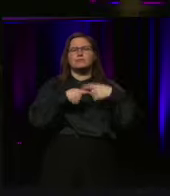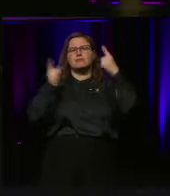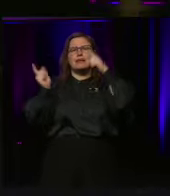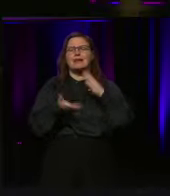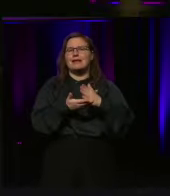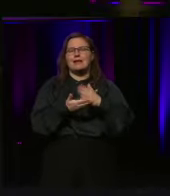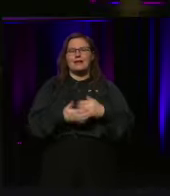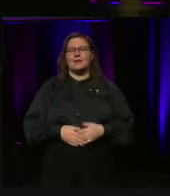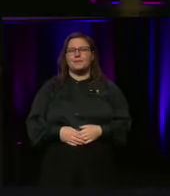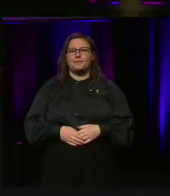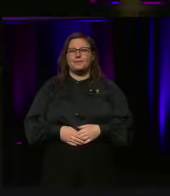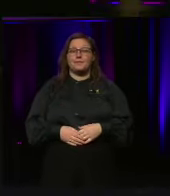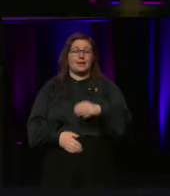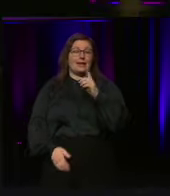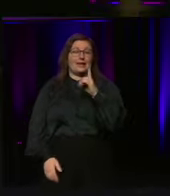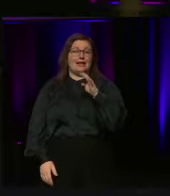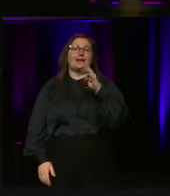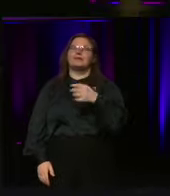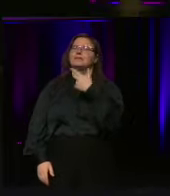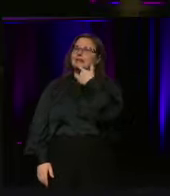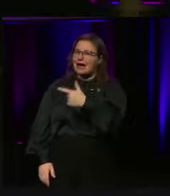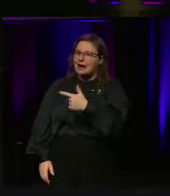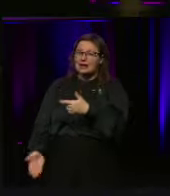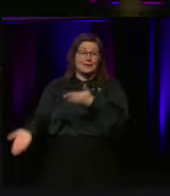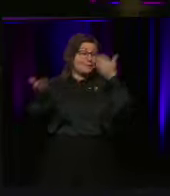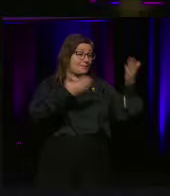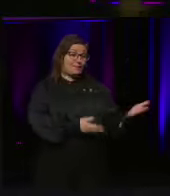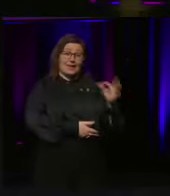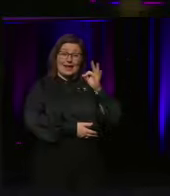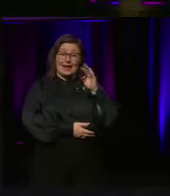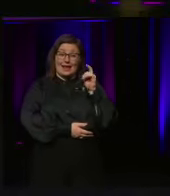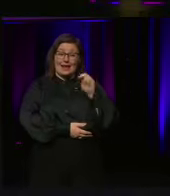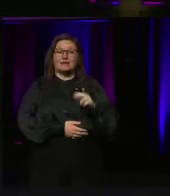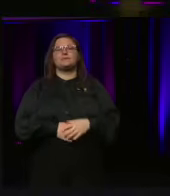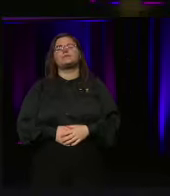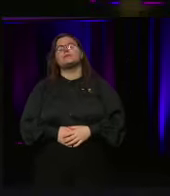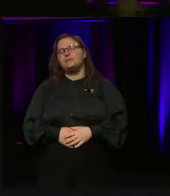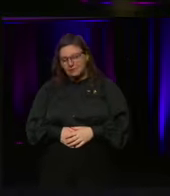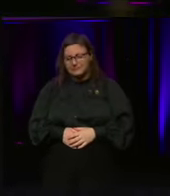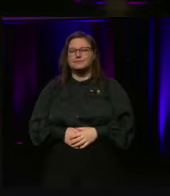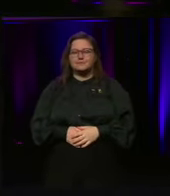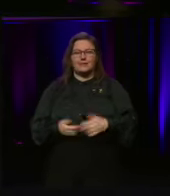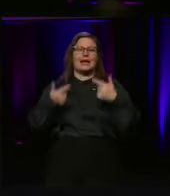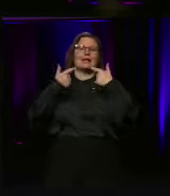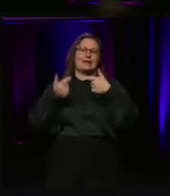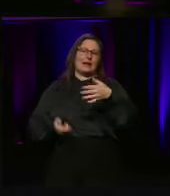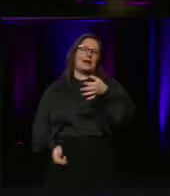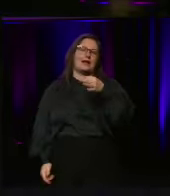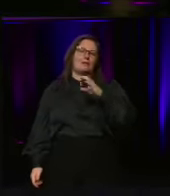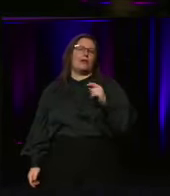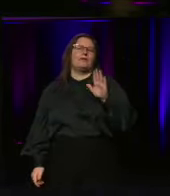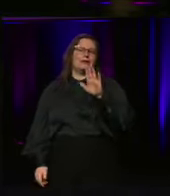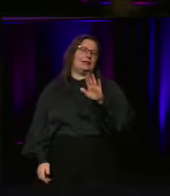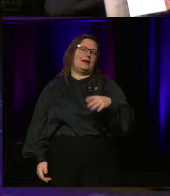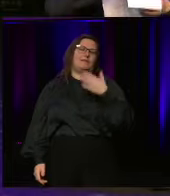Right, wonderful. Thank you, Henry. Helen. Okay. Thank you so much, Paul, for your excellent comments here,